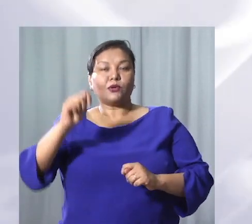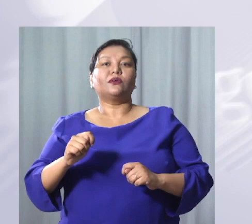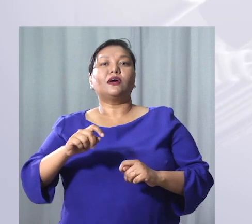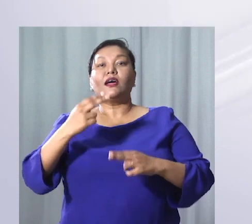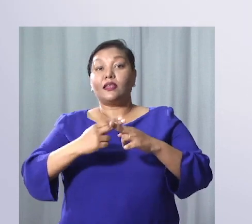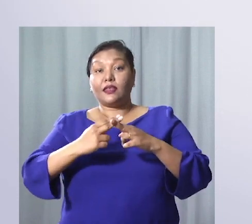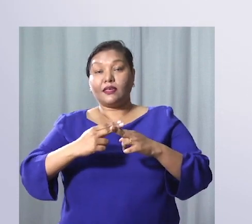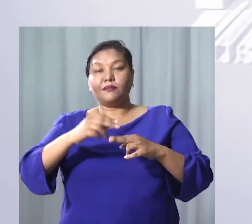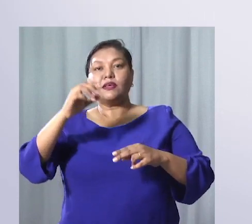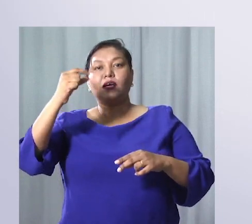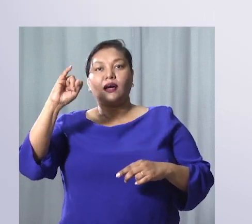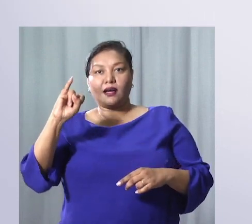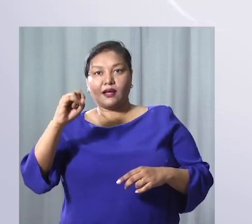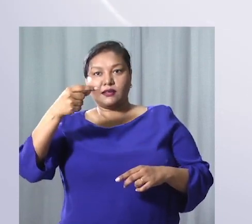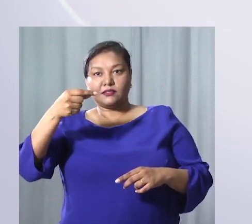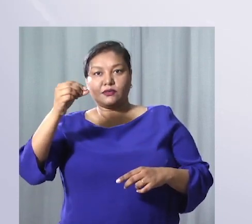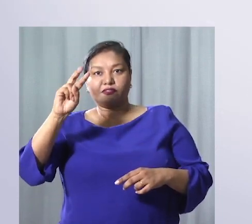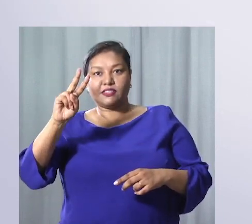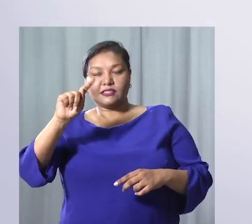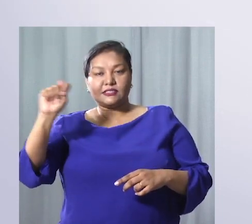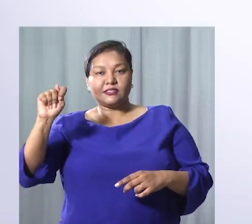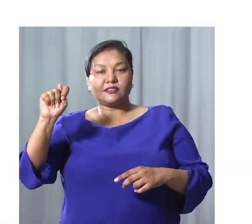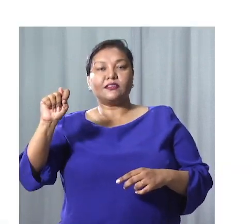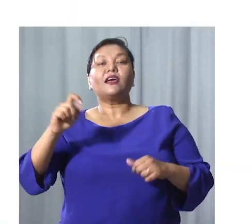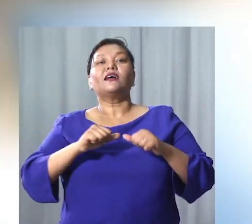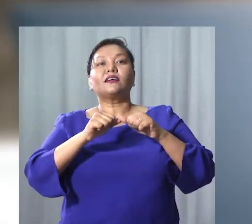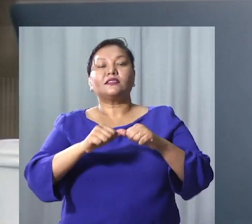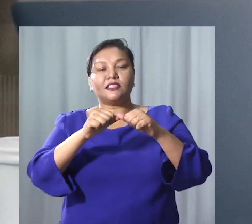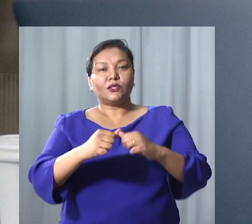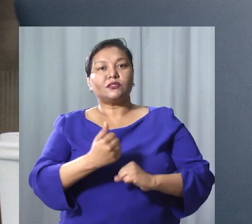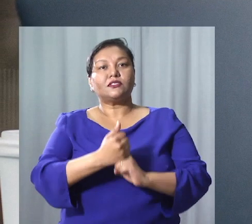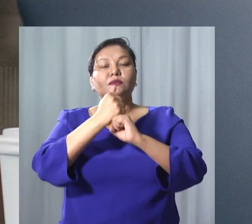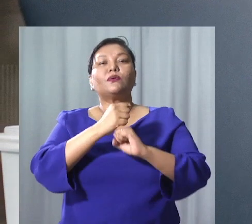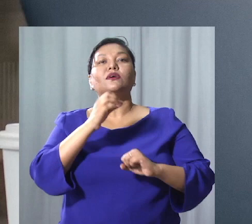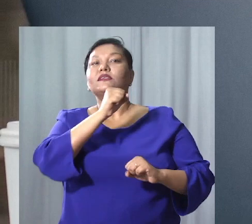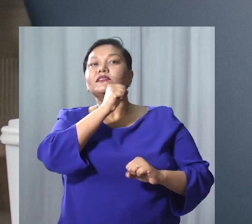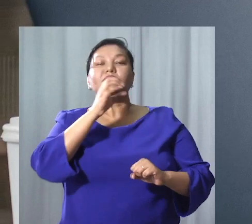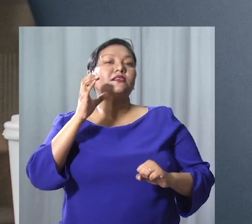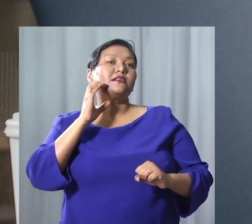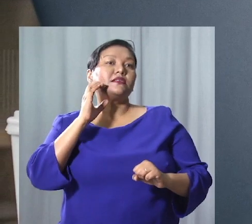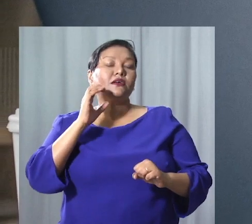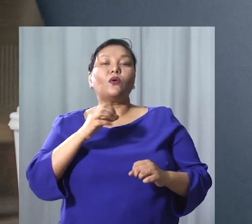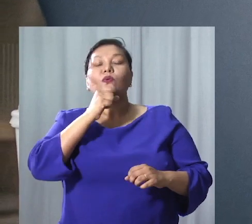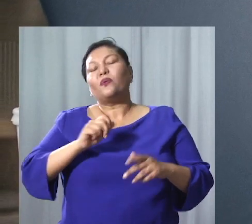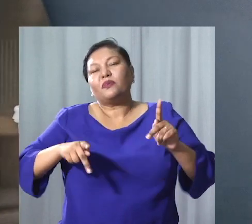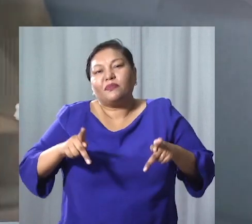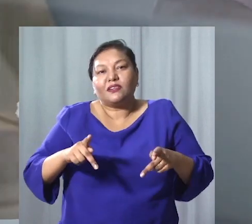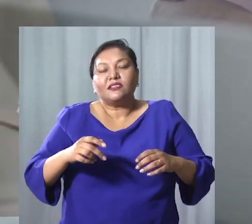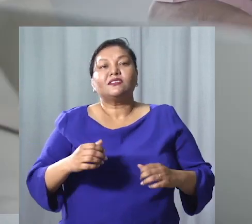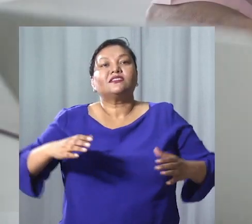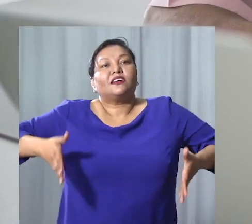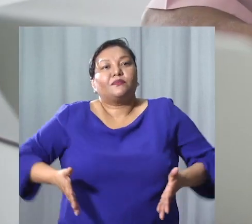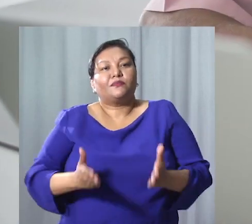Tobago, also known as ICTs, continues to support our senior citizens in a bid to enhance